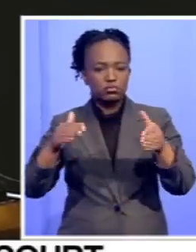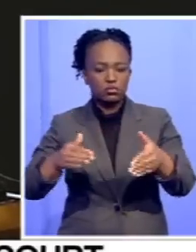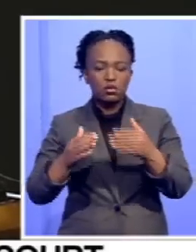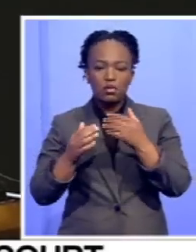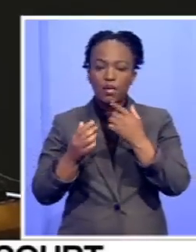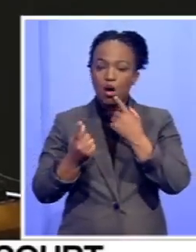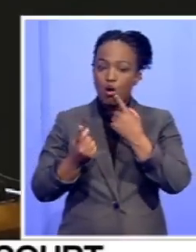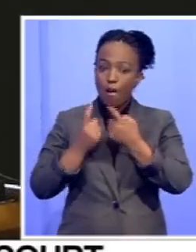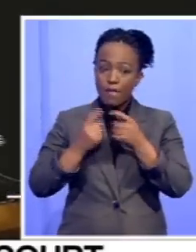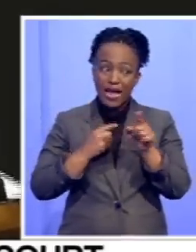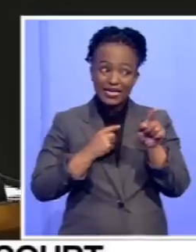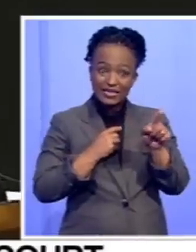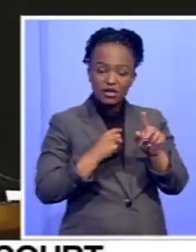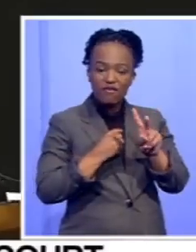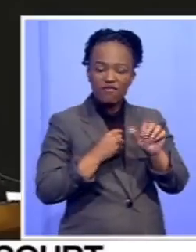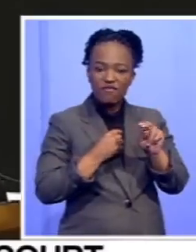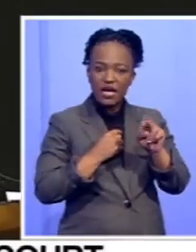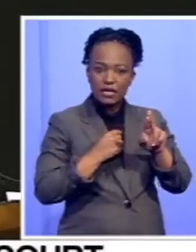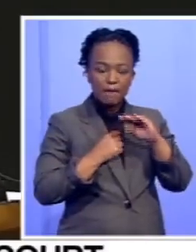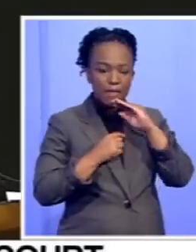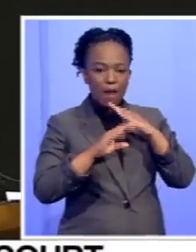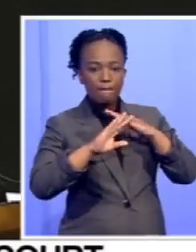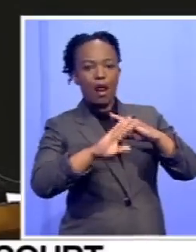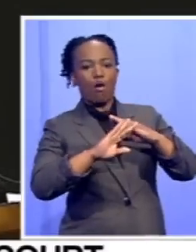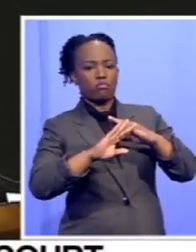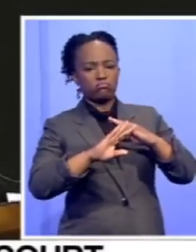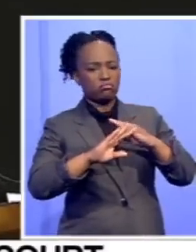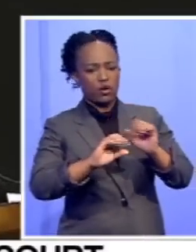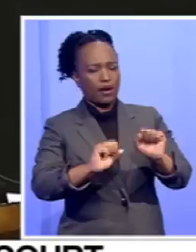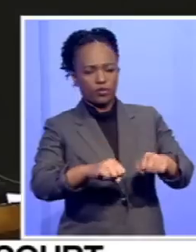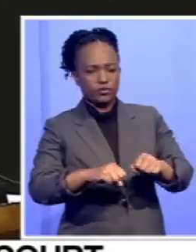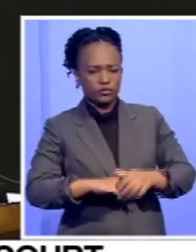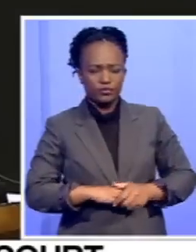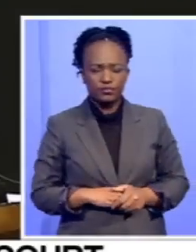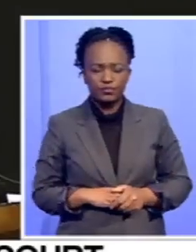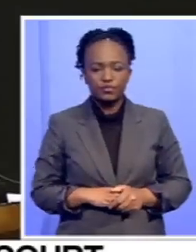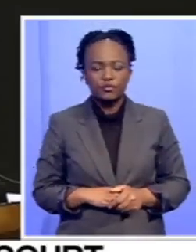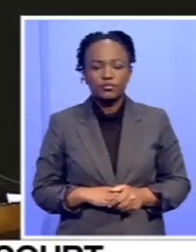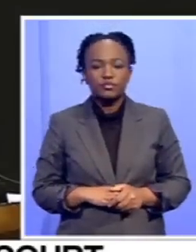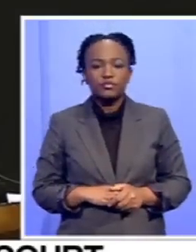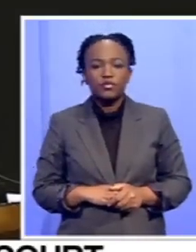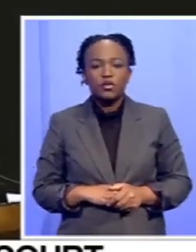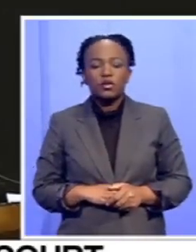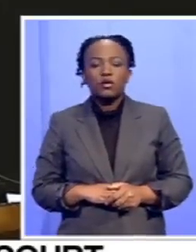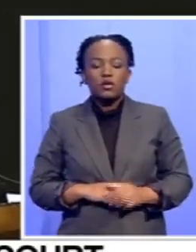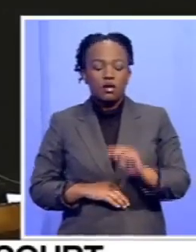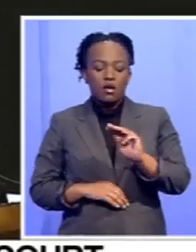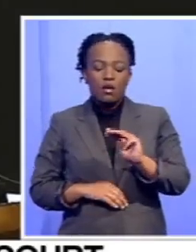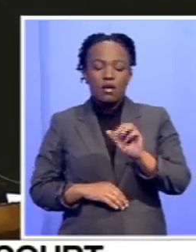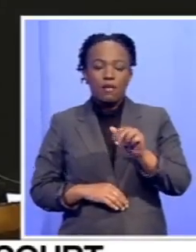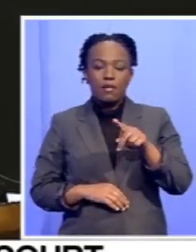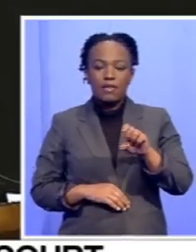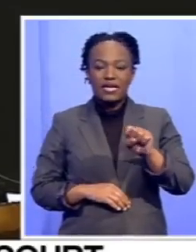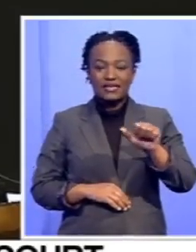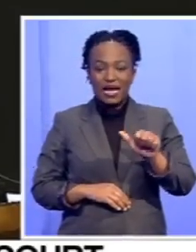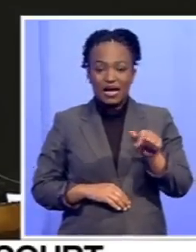entitled to prevent them from doing so. 58. Additionally, and as detailed above, Staff Sergeant Mapisa had expressly stated, paragraph